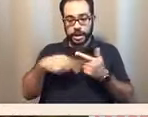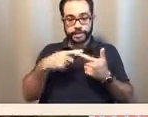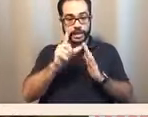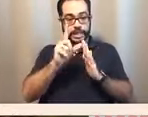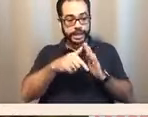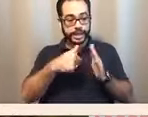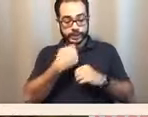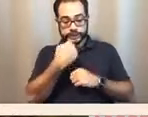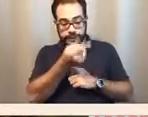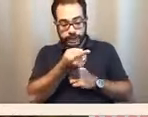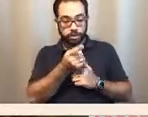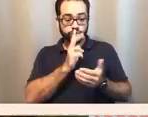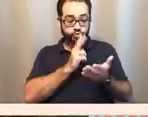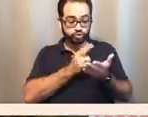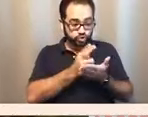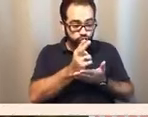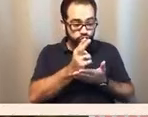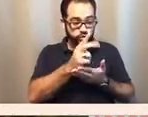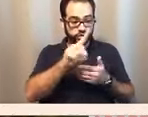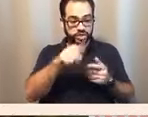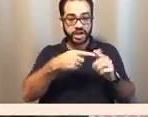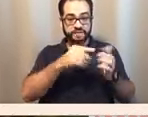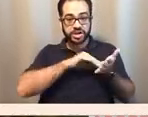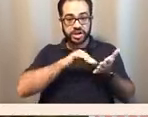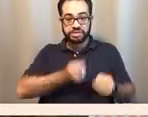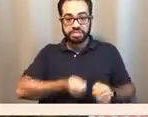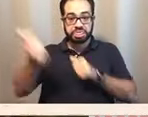forgiveness is thrown out of the window,